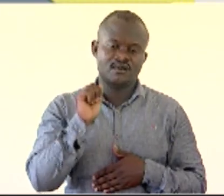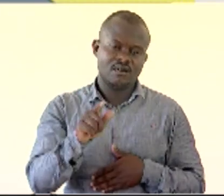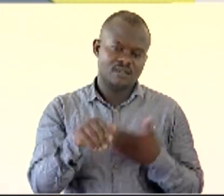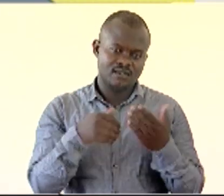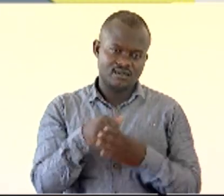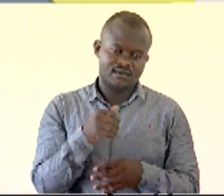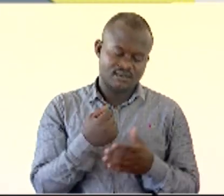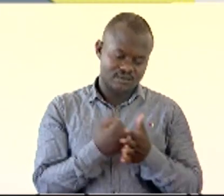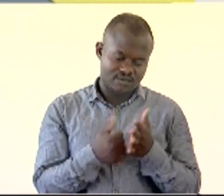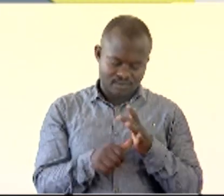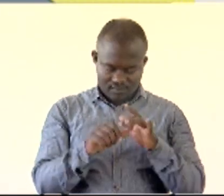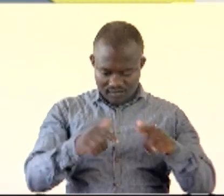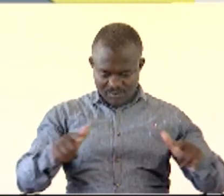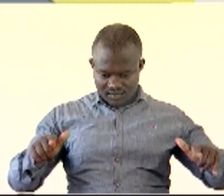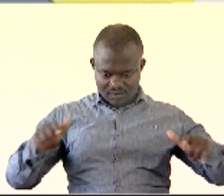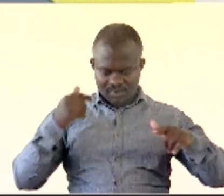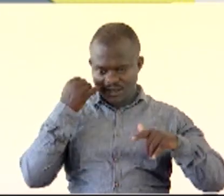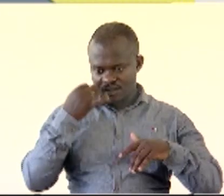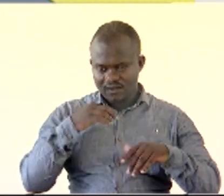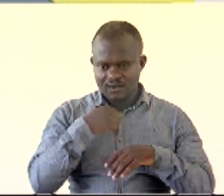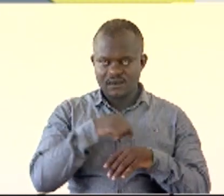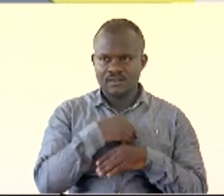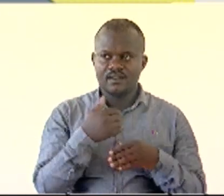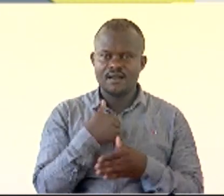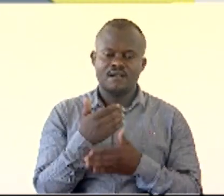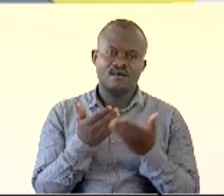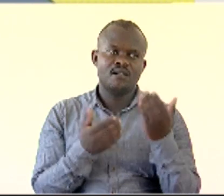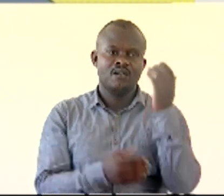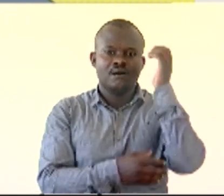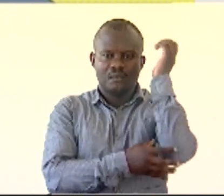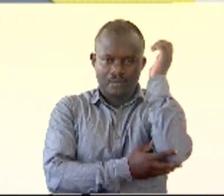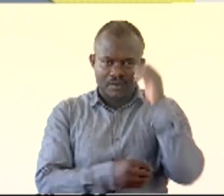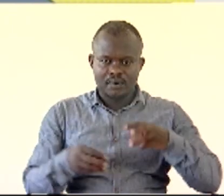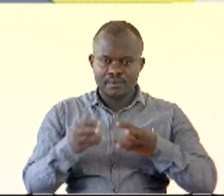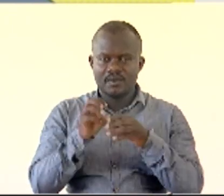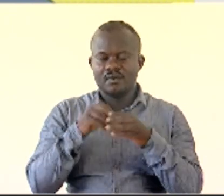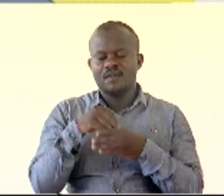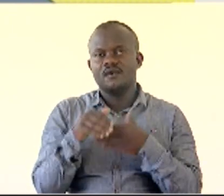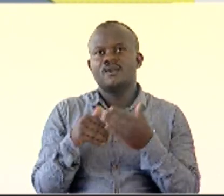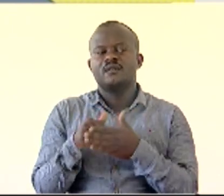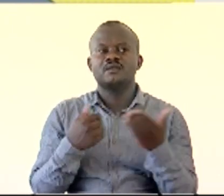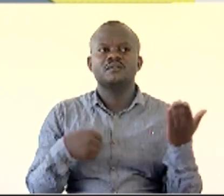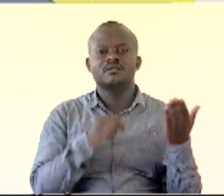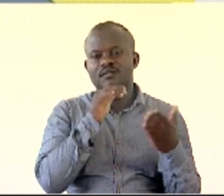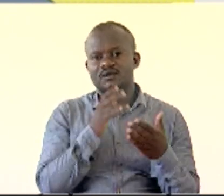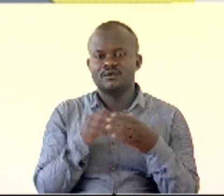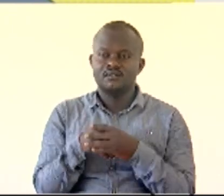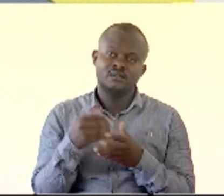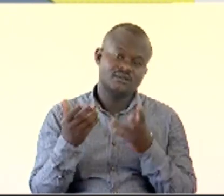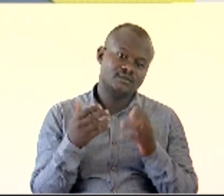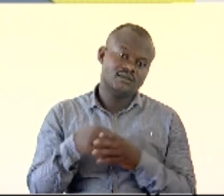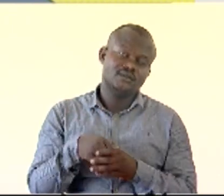the soil. So which means if we have poor methods of mining, we expect either